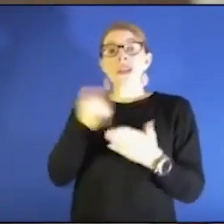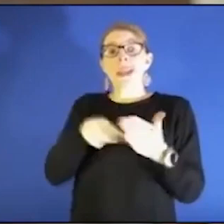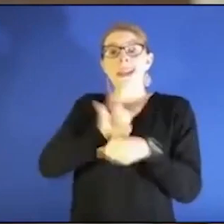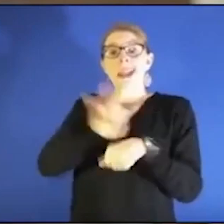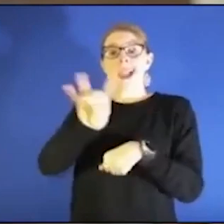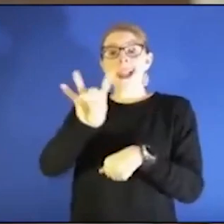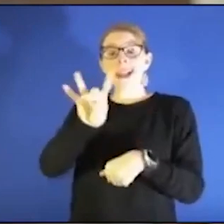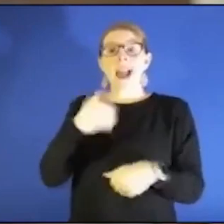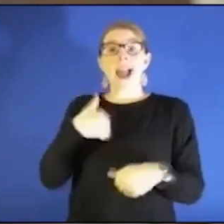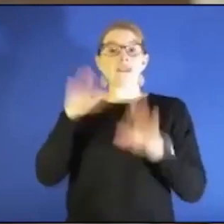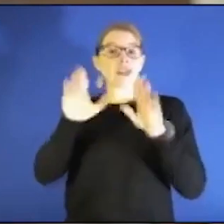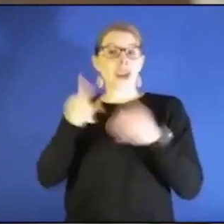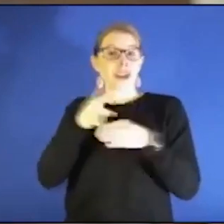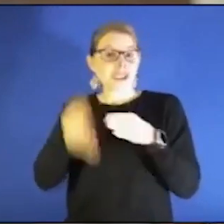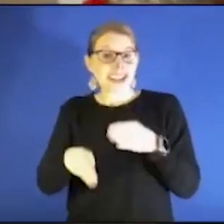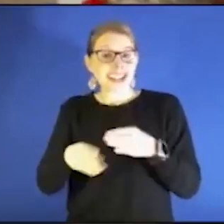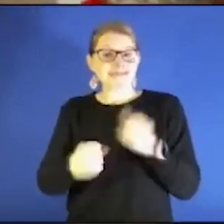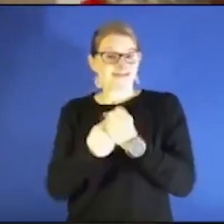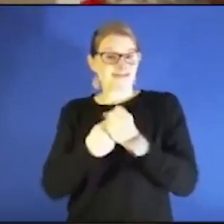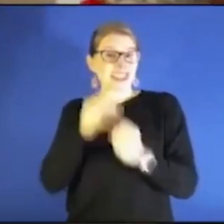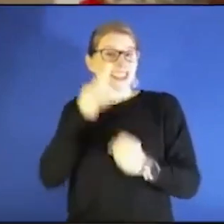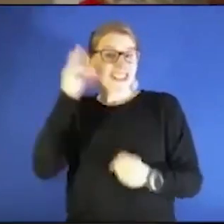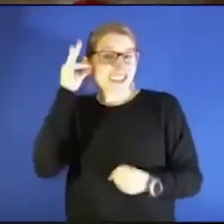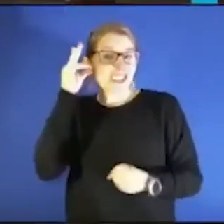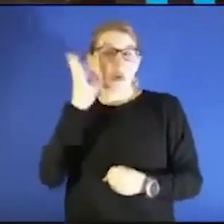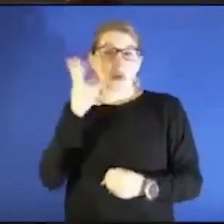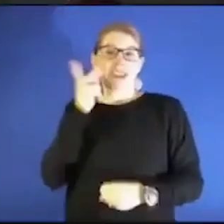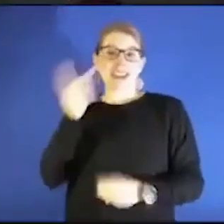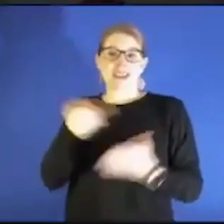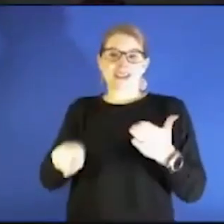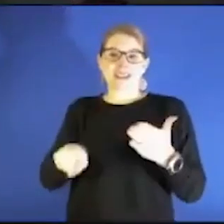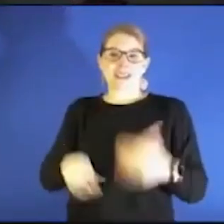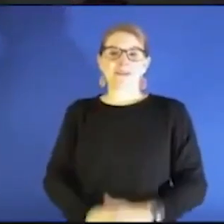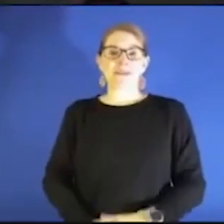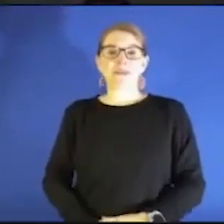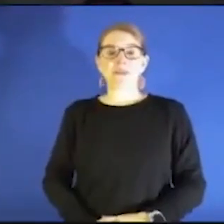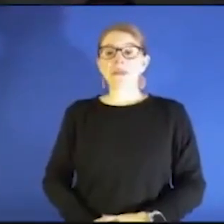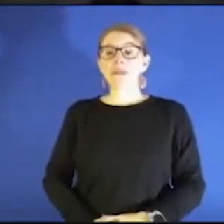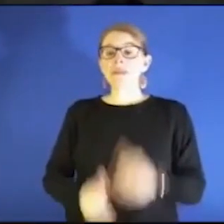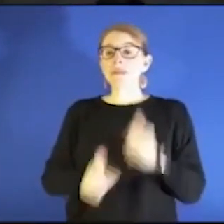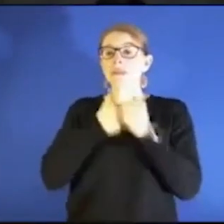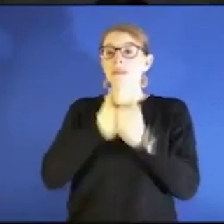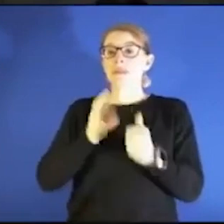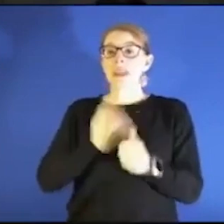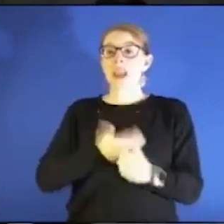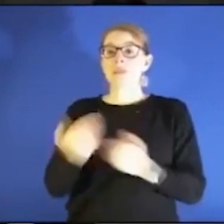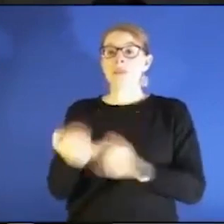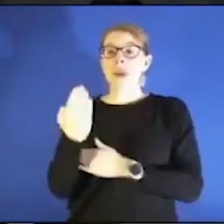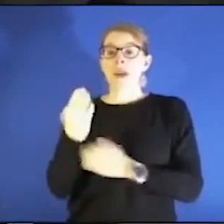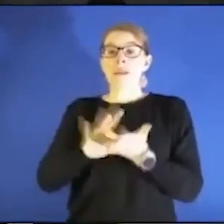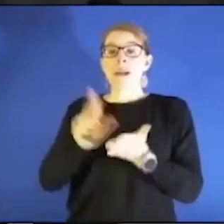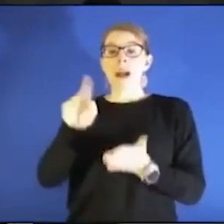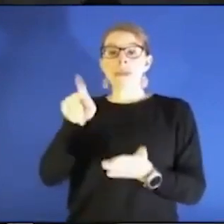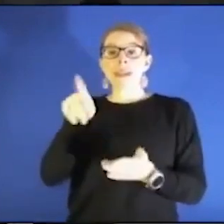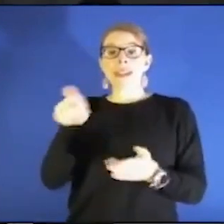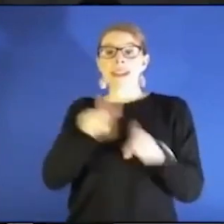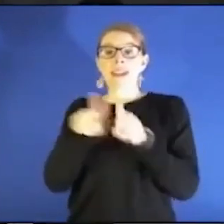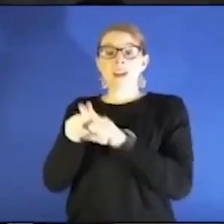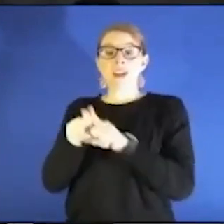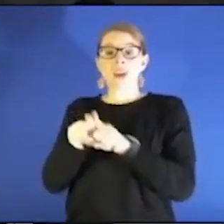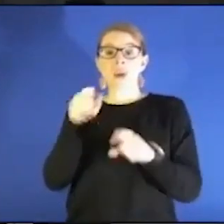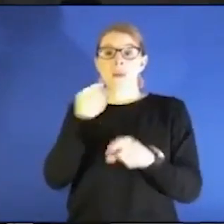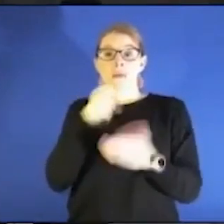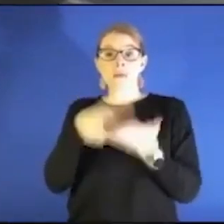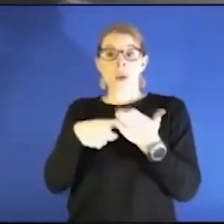weekend. Go Chiefs, and we will see you then. Subscribe to our morning medical update and open mics with Dr.